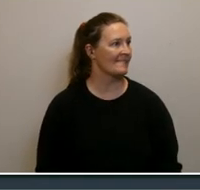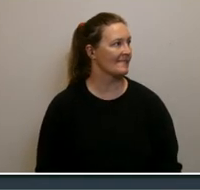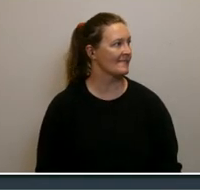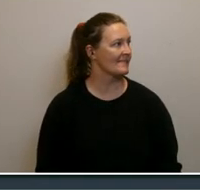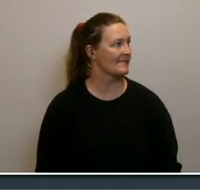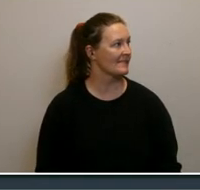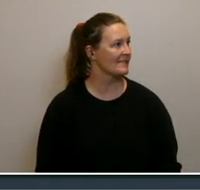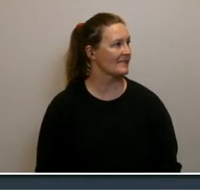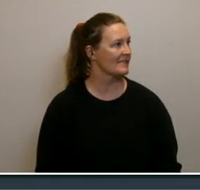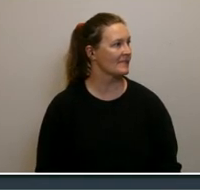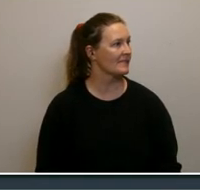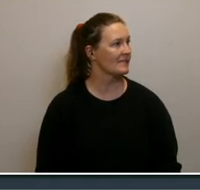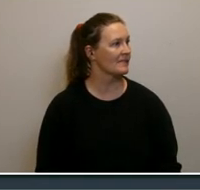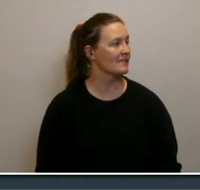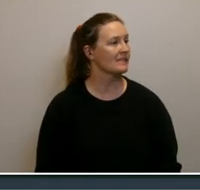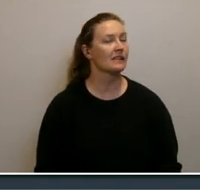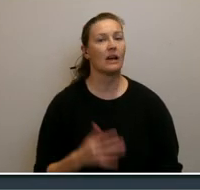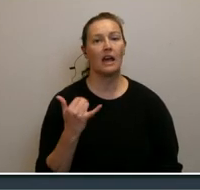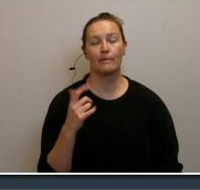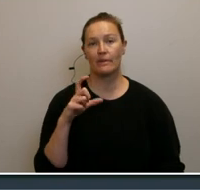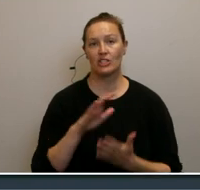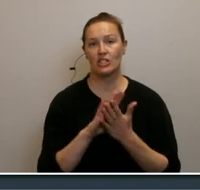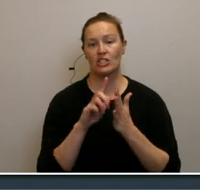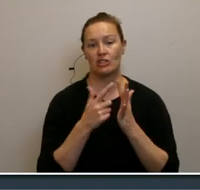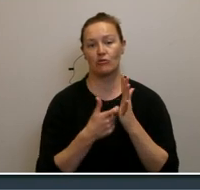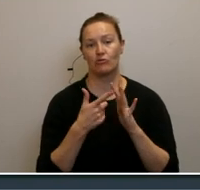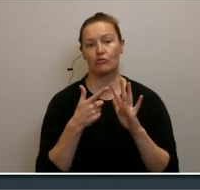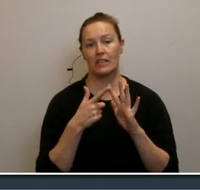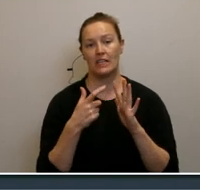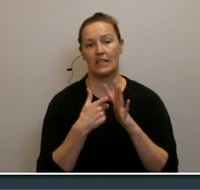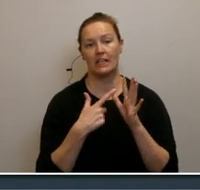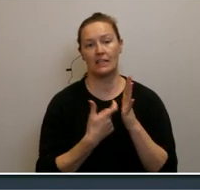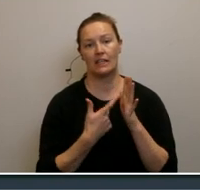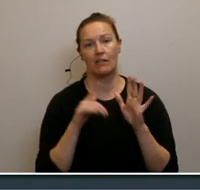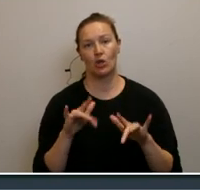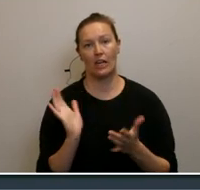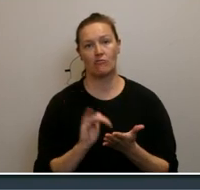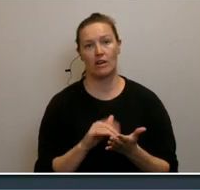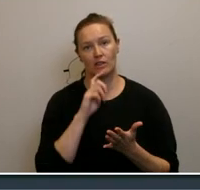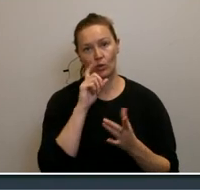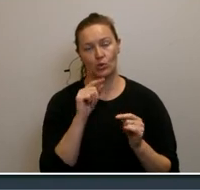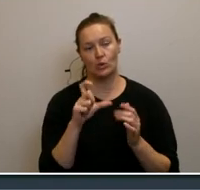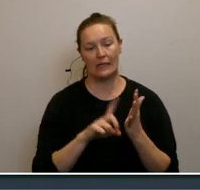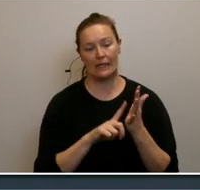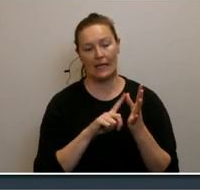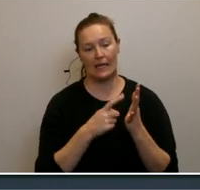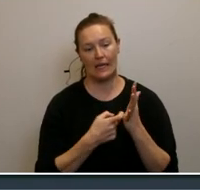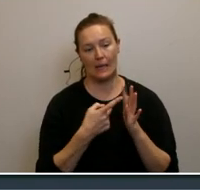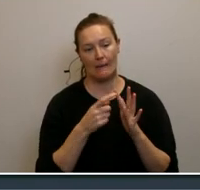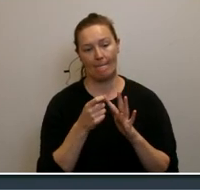So just to let you know, Cherie Cara isn't here at the stage, so we're moving forward to Claire Plug.